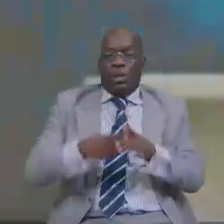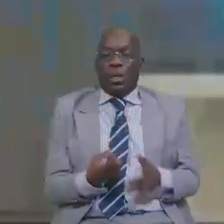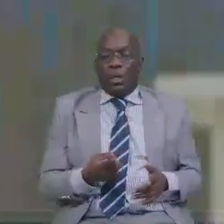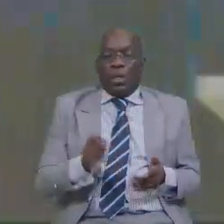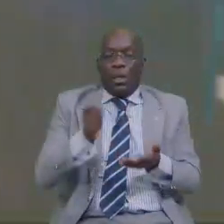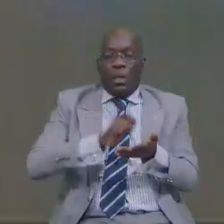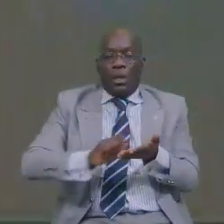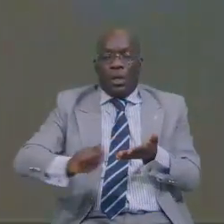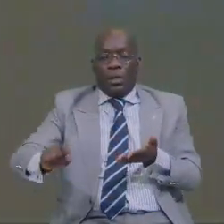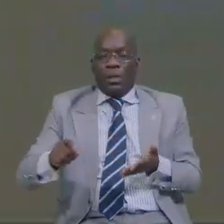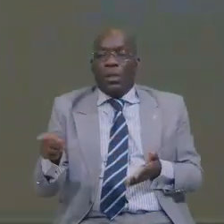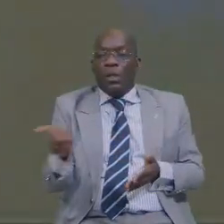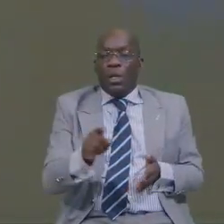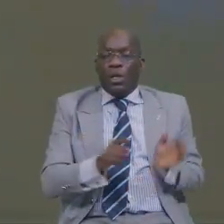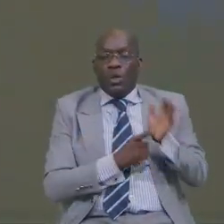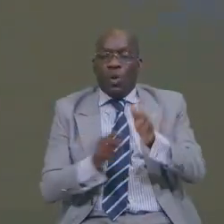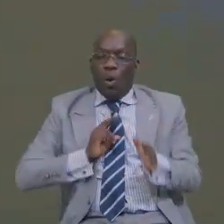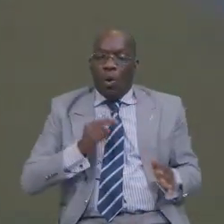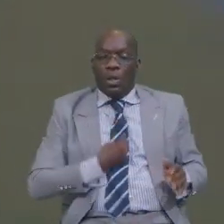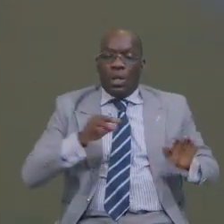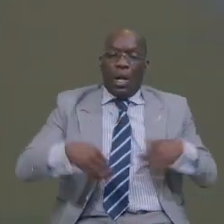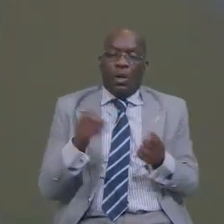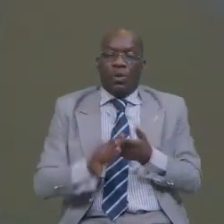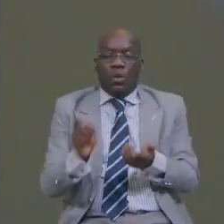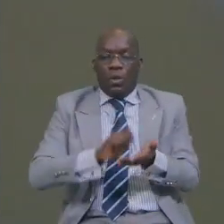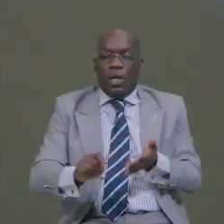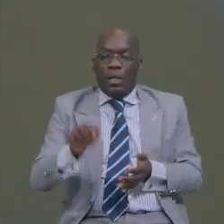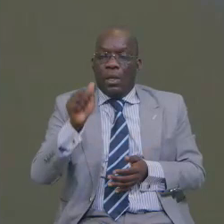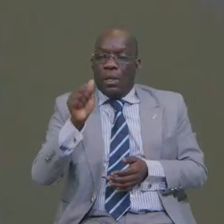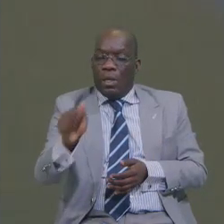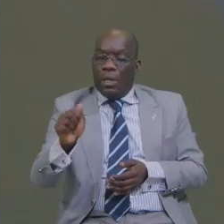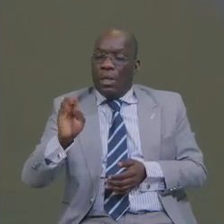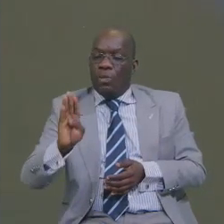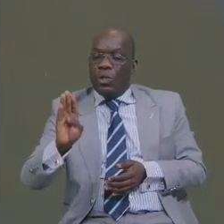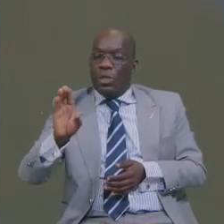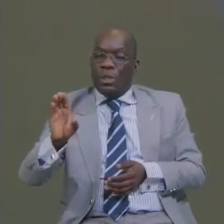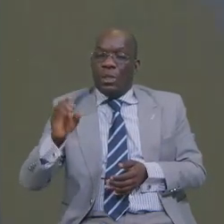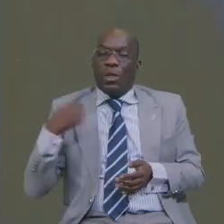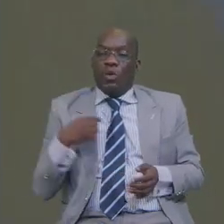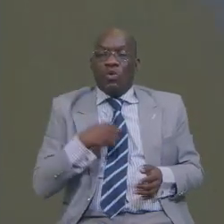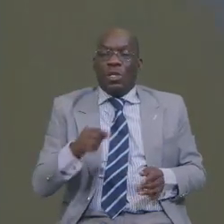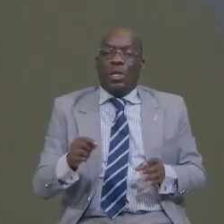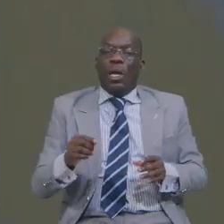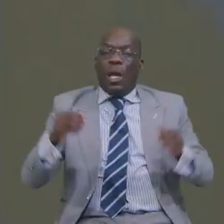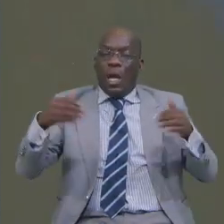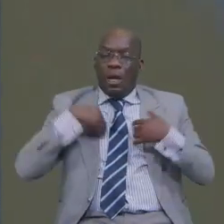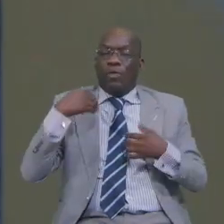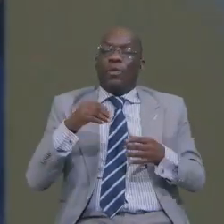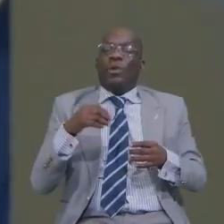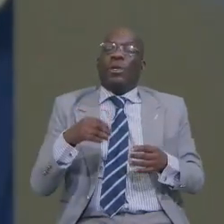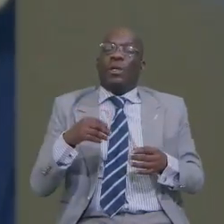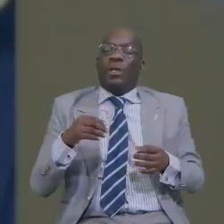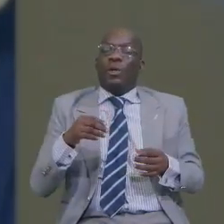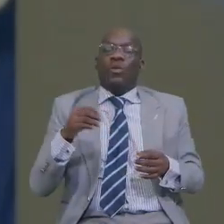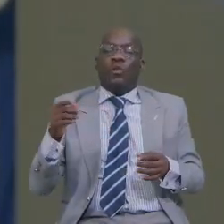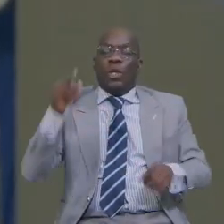showed us how to write A, B, C, we couldn't write very well. The teacher had